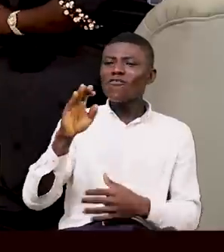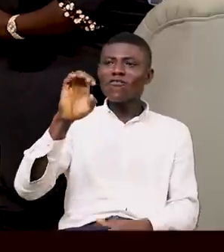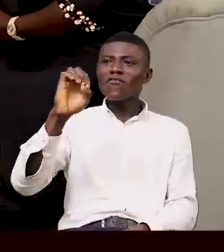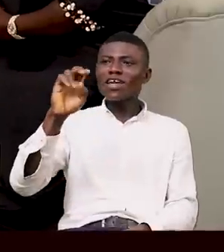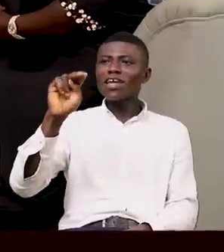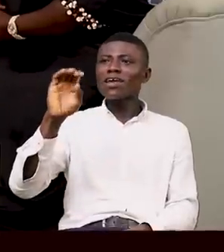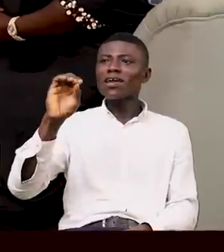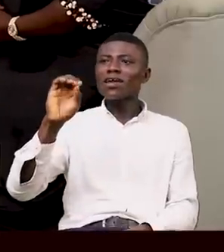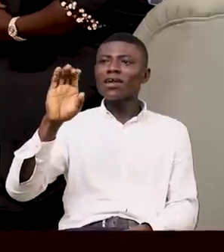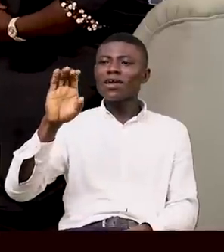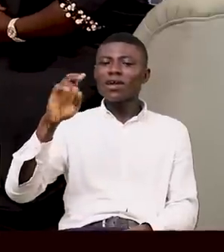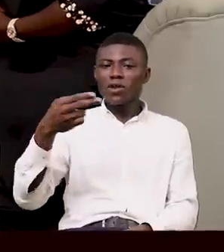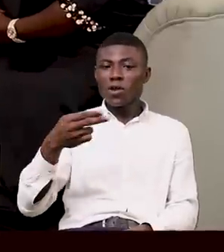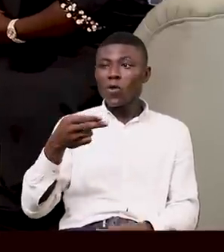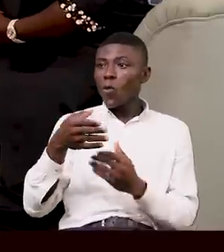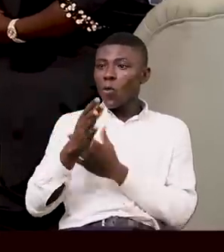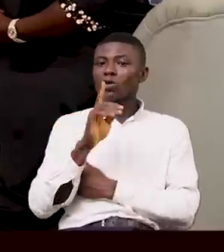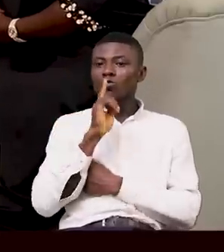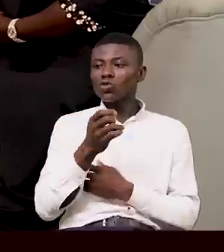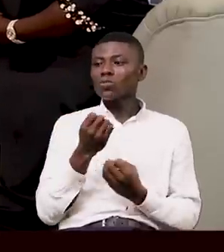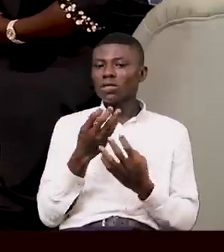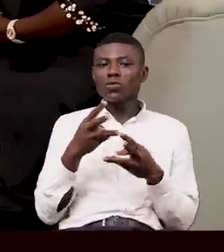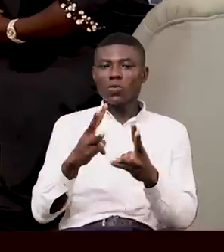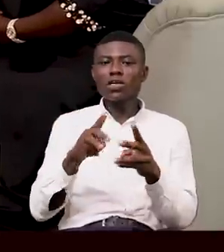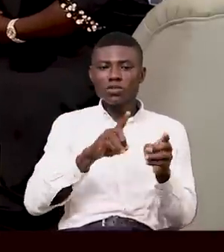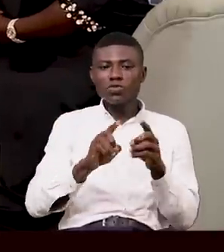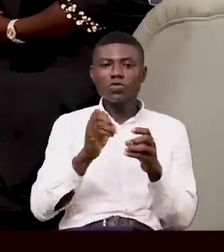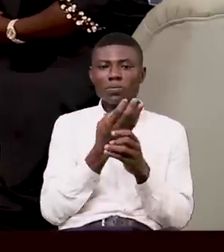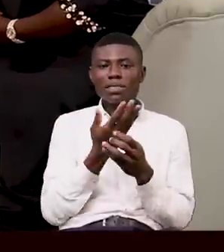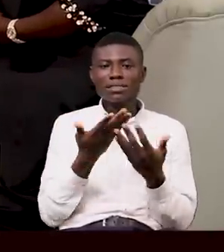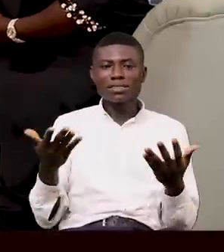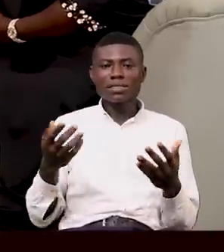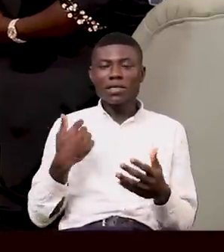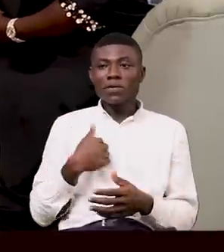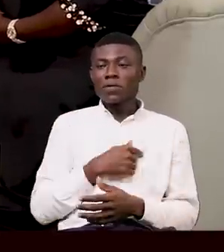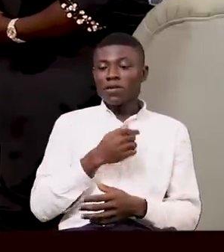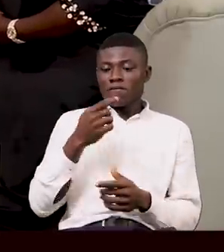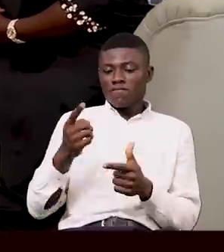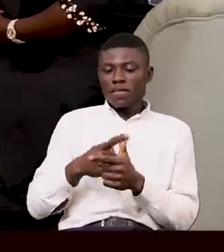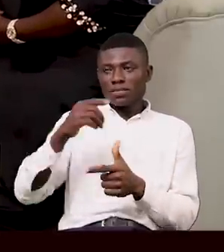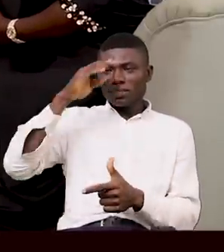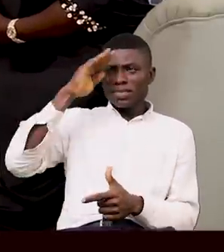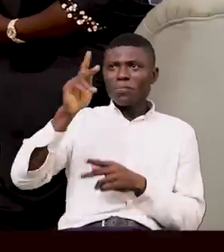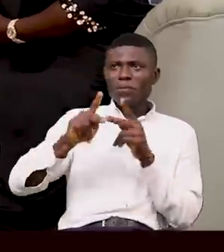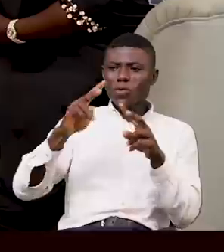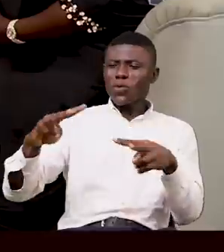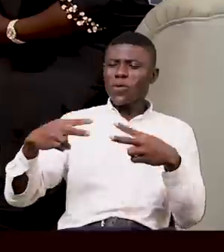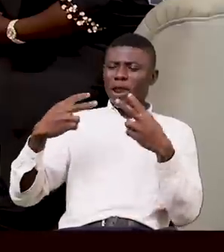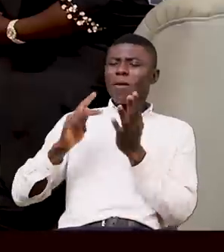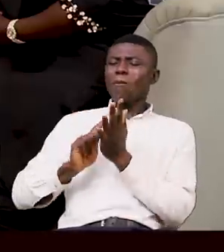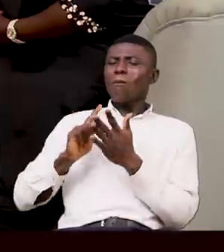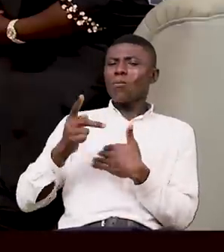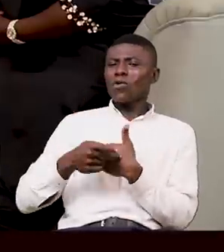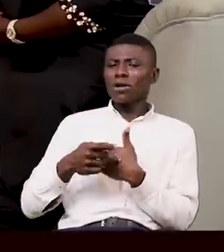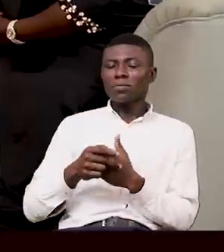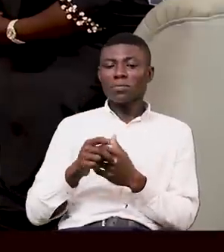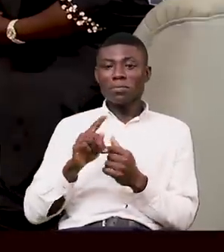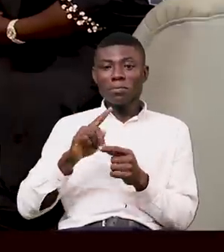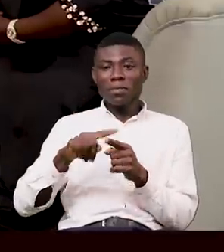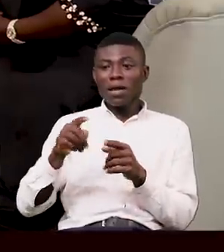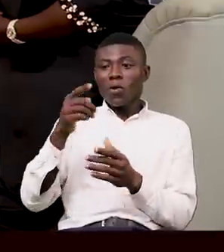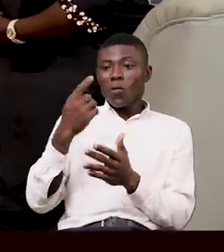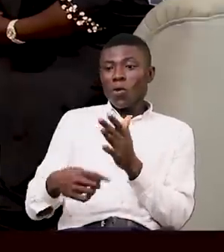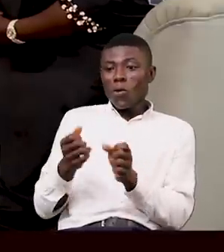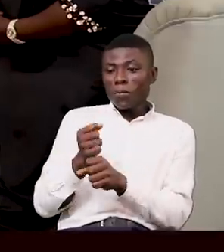anka saya na onamkwa be brisu. Na ye nadi. Mamini kan chia e ye wa shofu wanyi na ha. The ma God of Enoch,